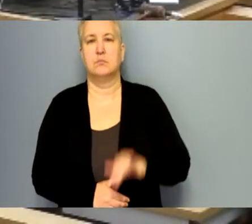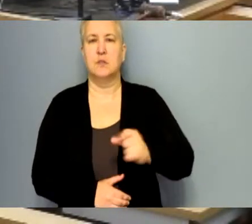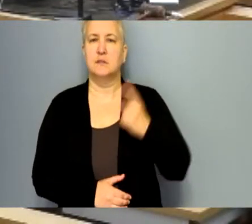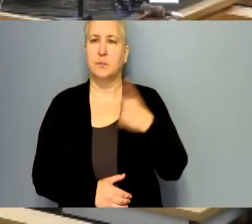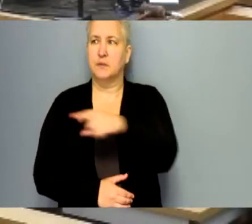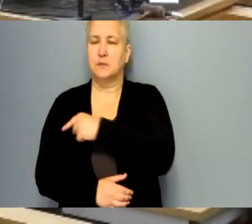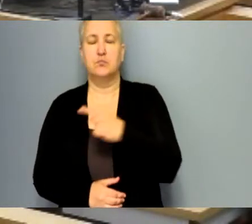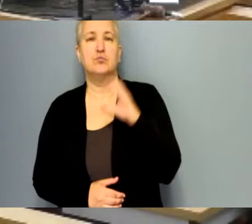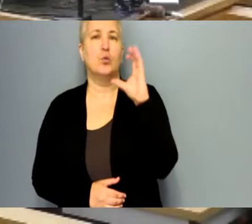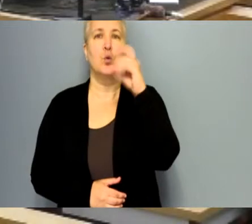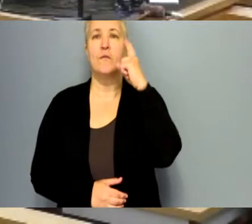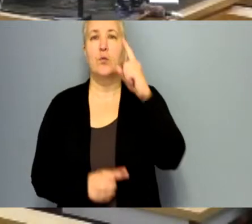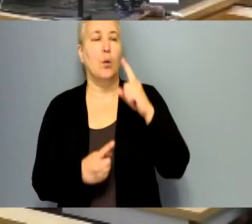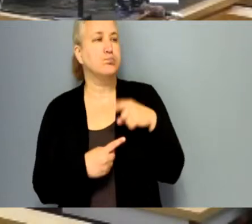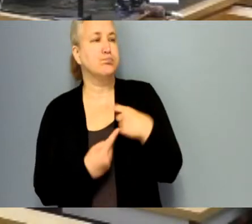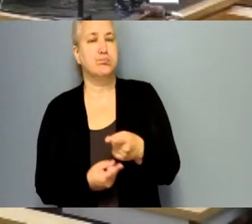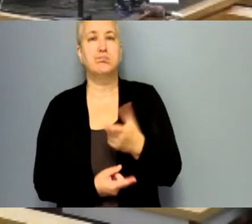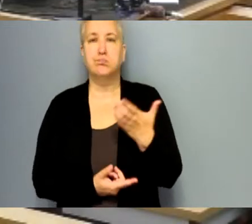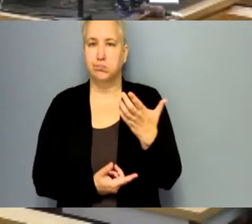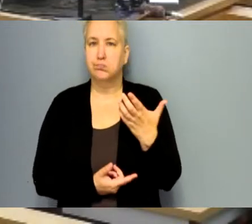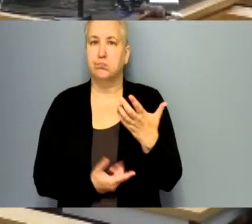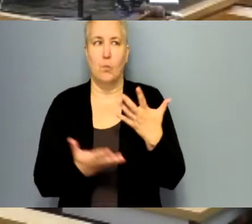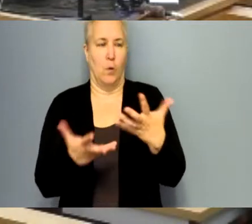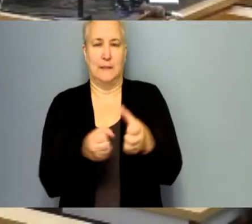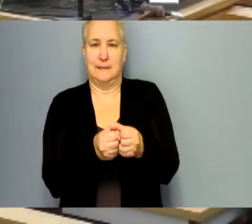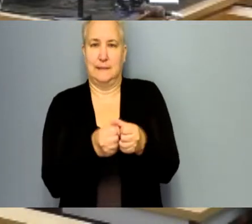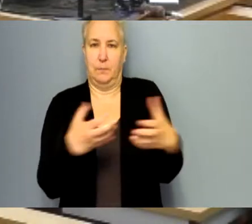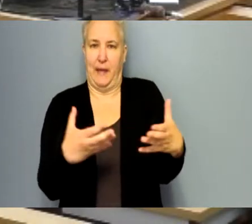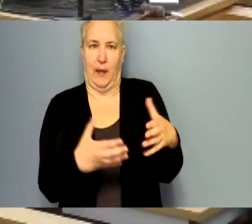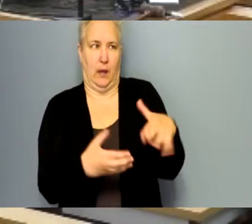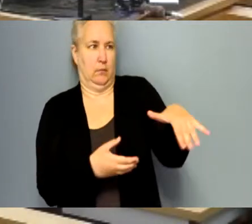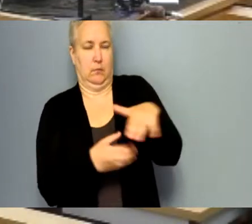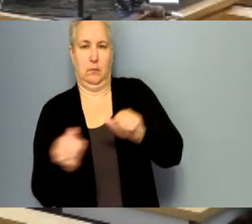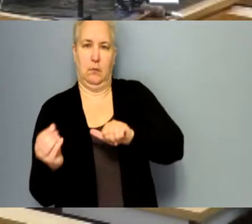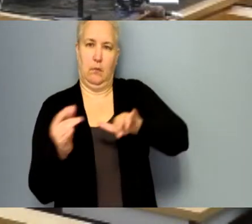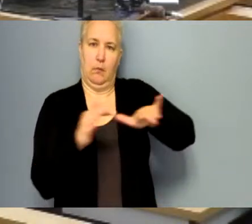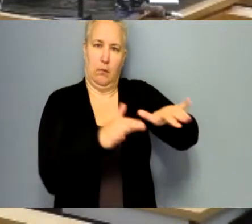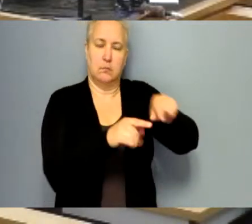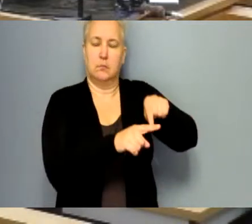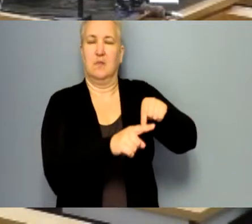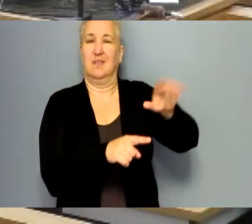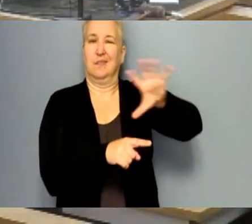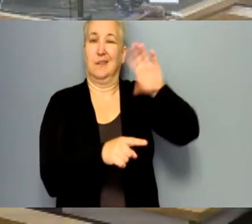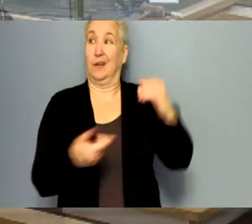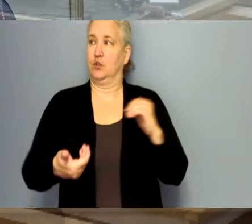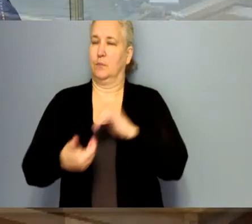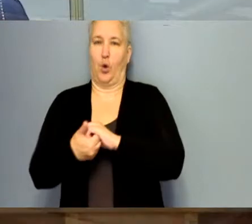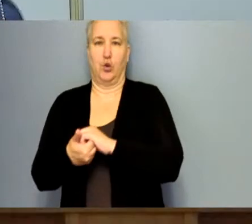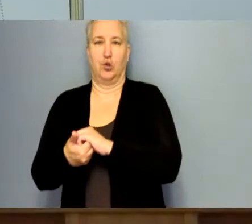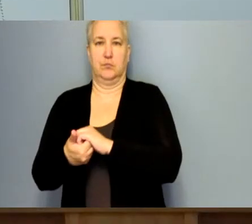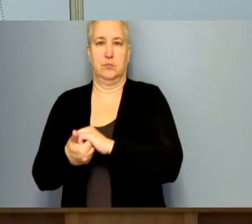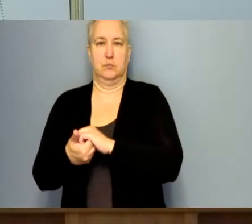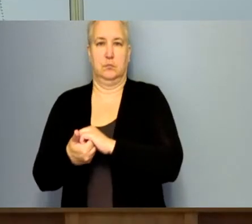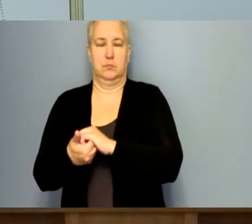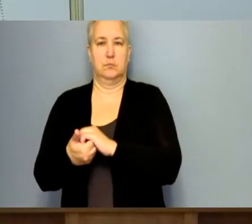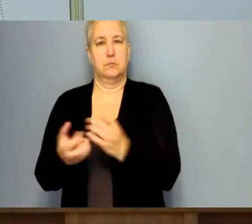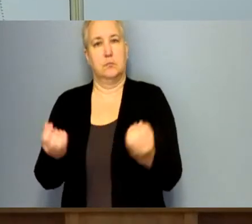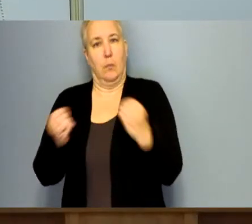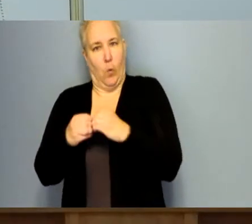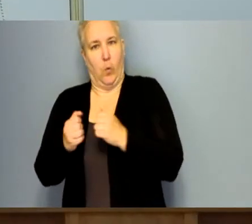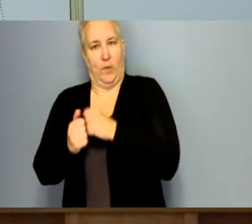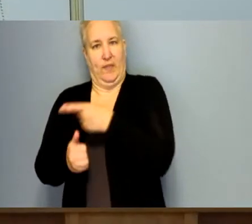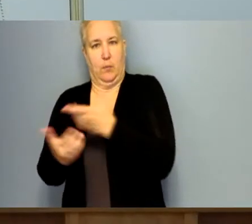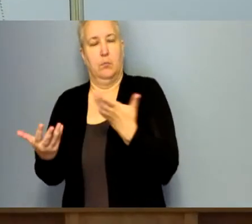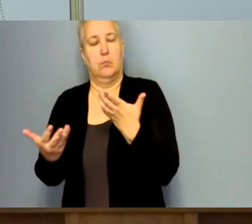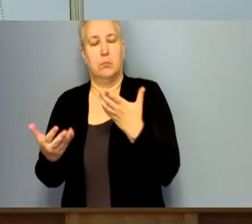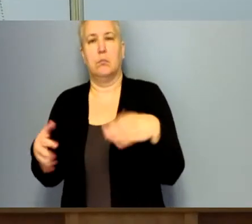been looking for expansion into this area, and the county's further partnering with them